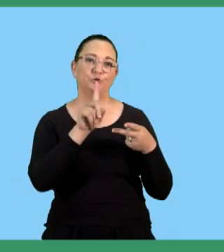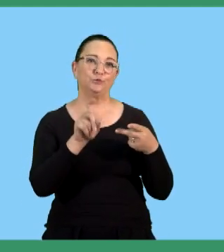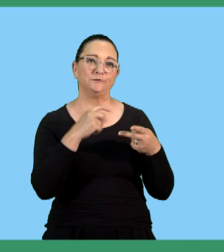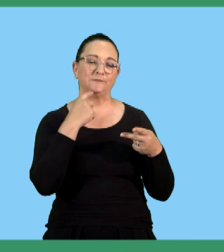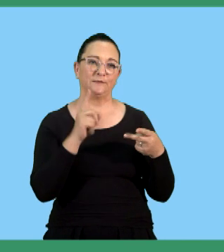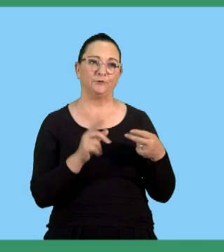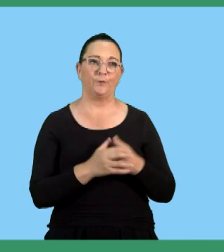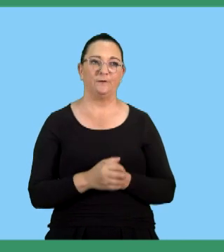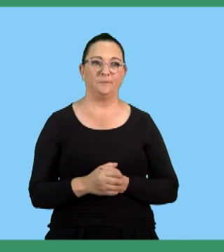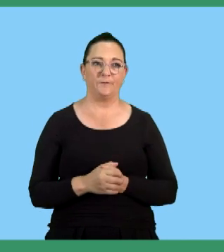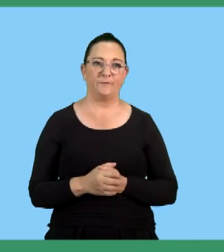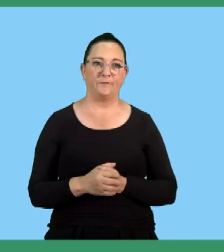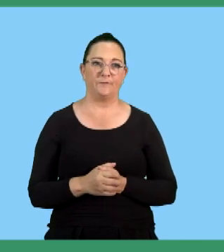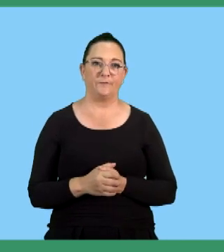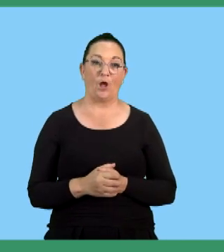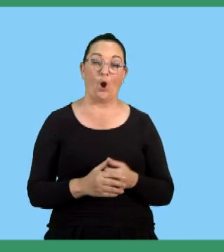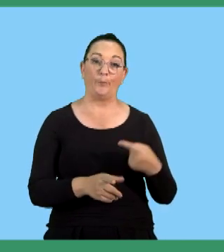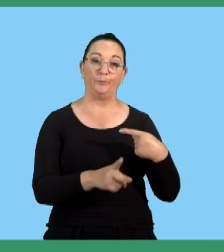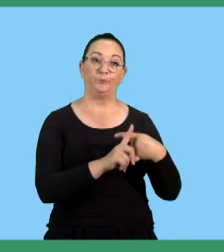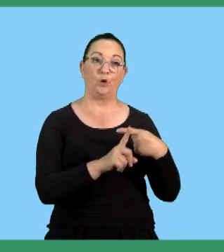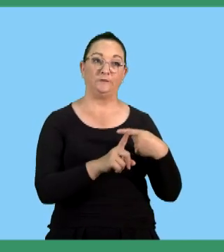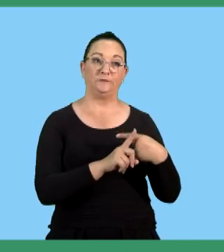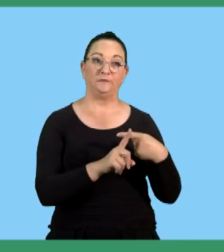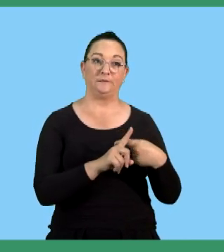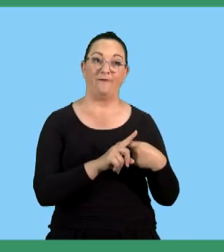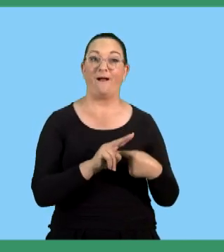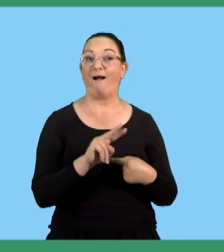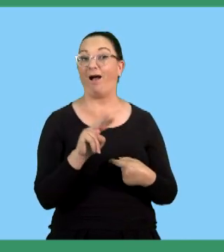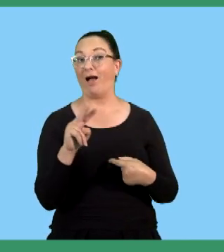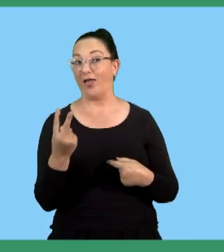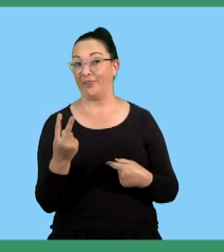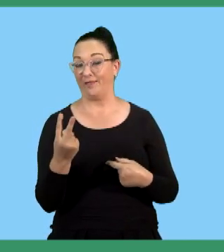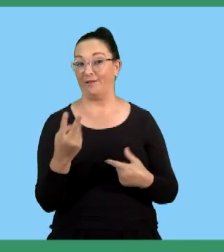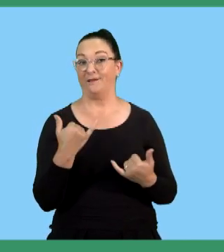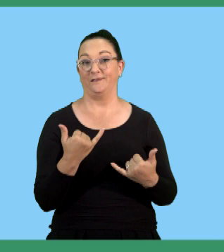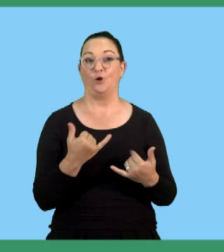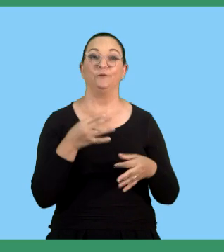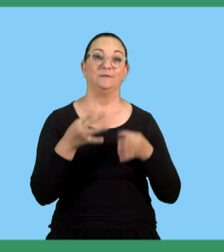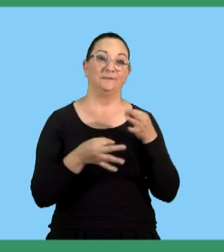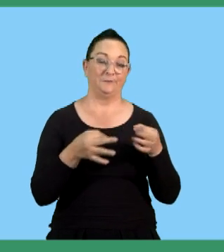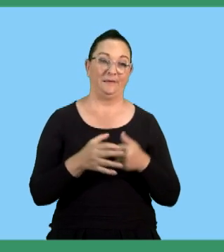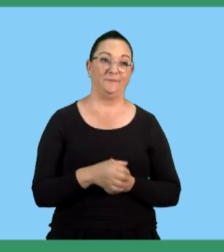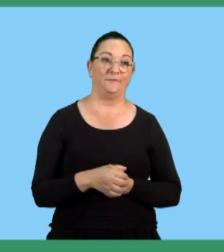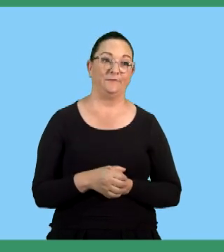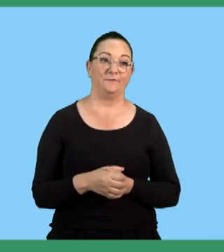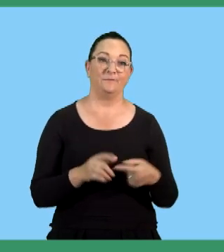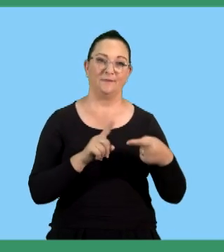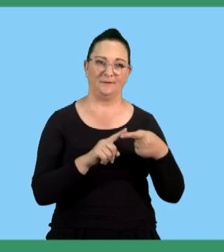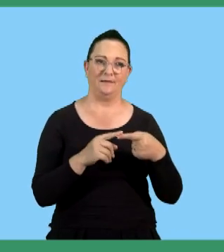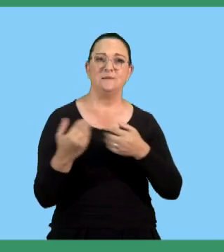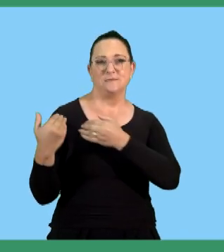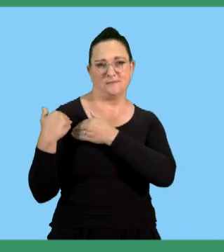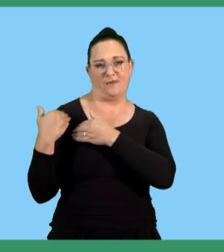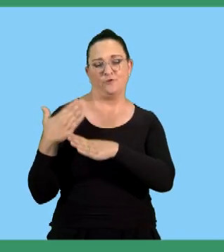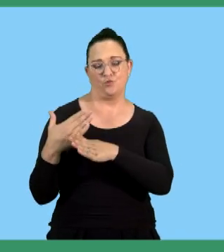says, explain other positive impacts of the act identified in A. So it promotes